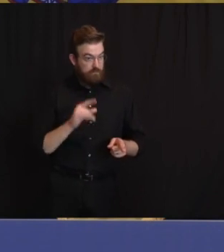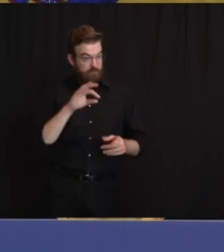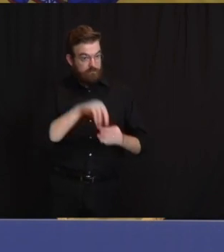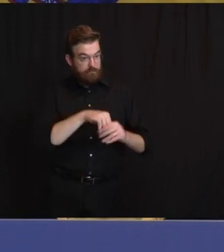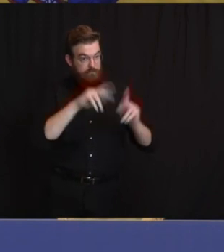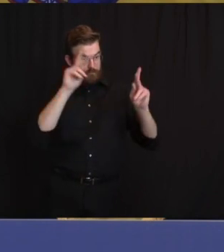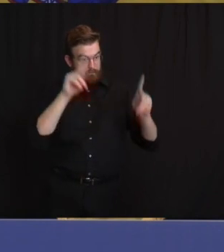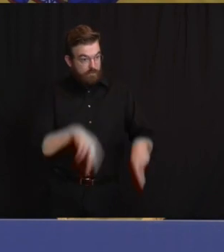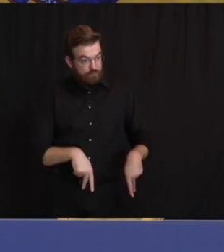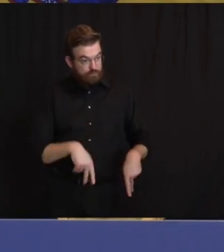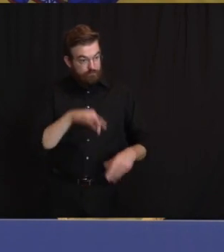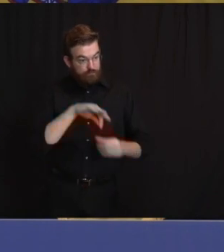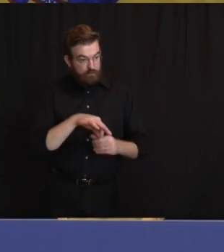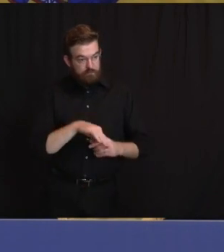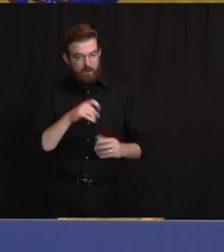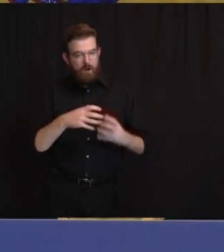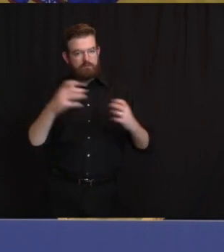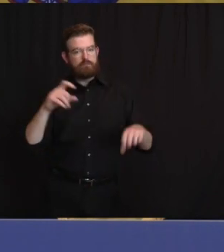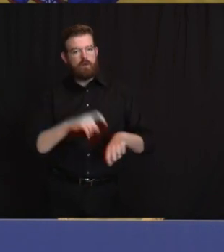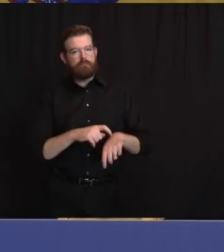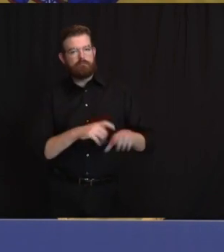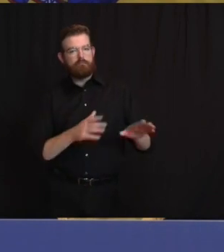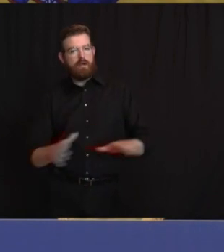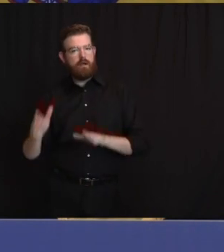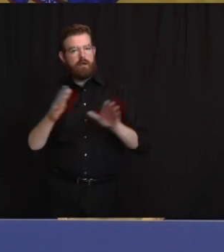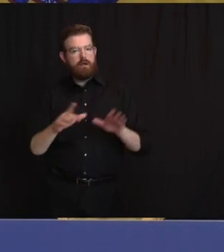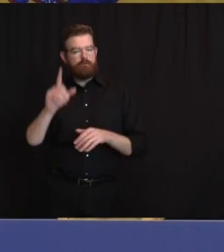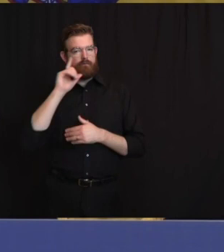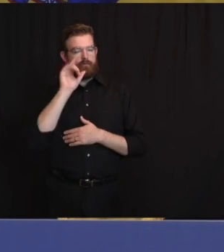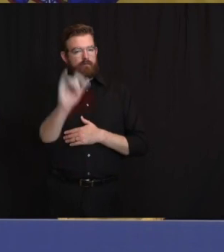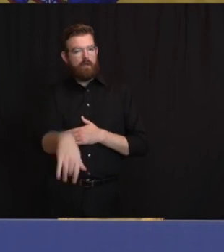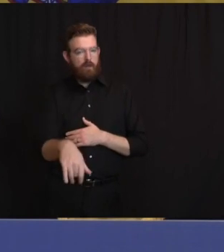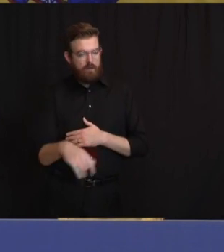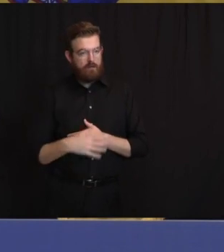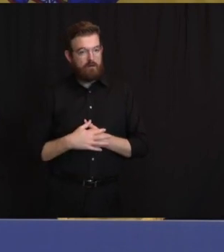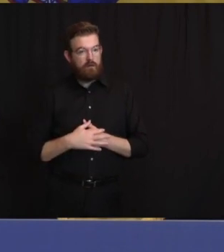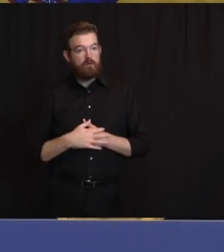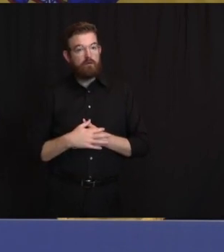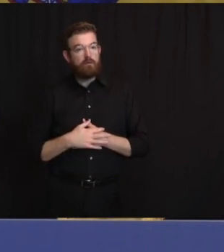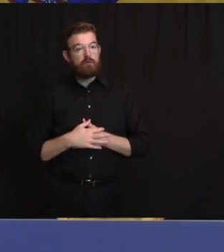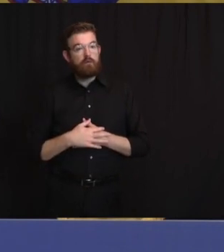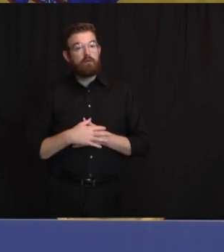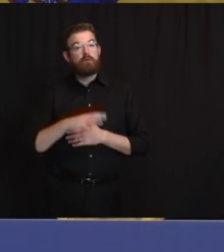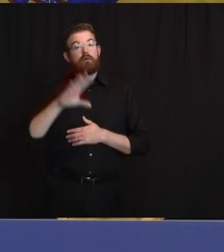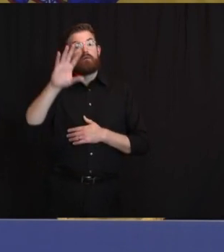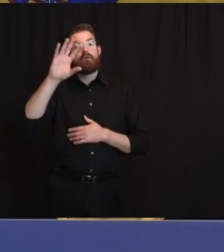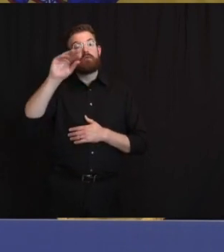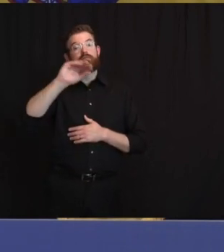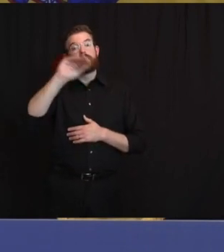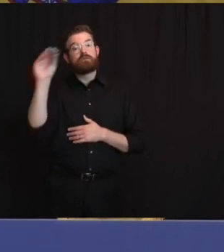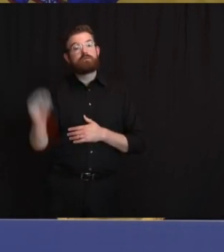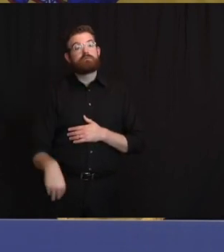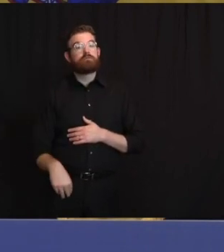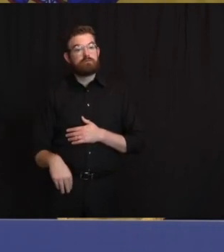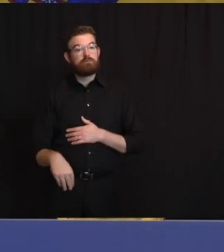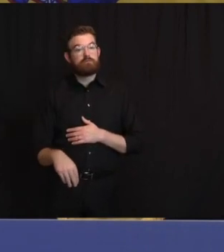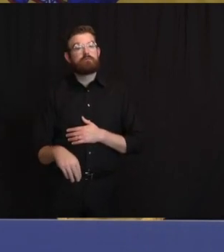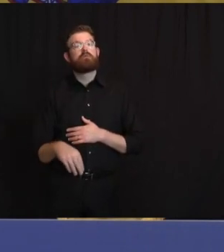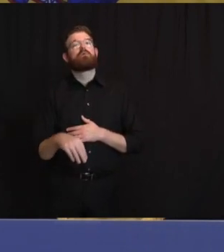but it was also that objective to have 50% capacity per county and at least one location per